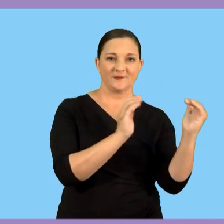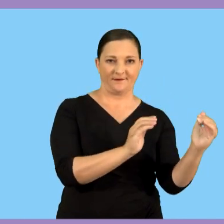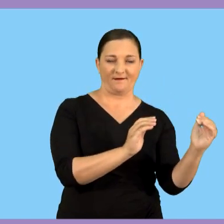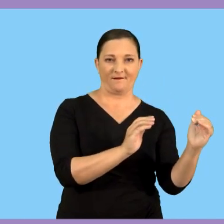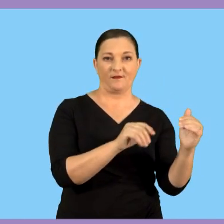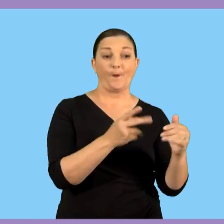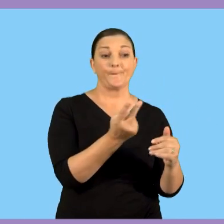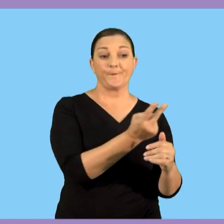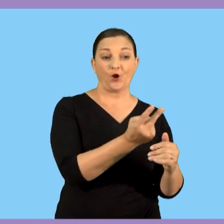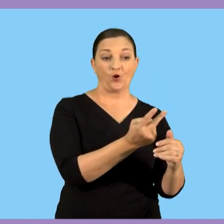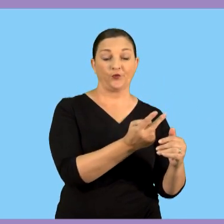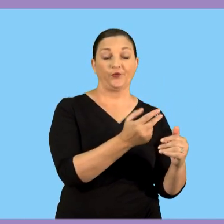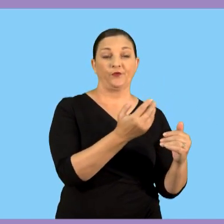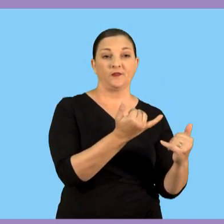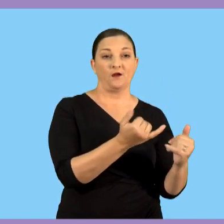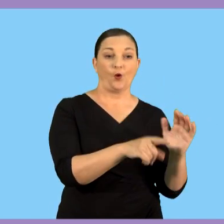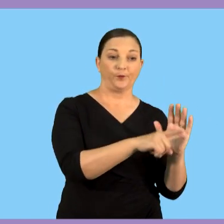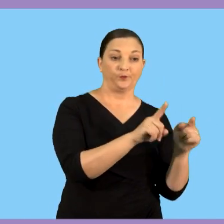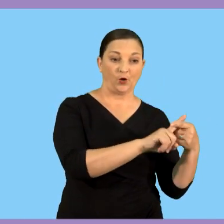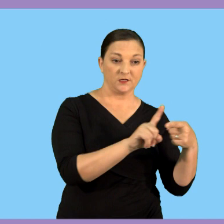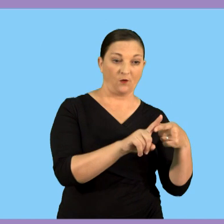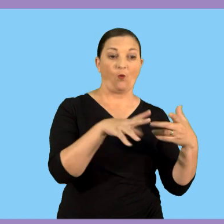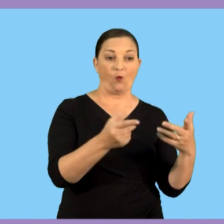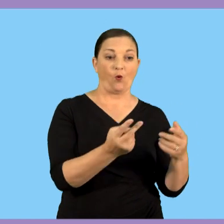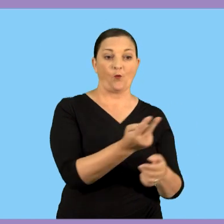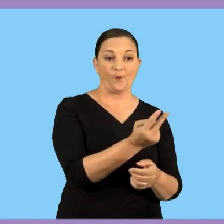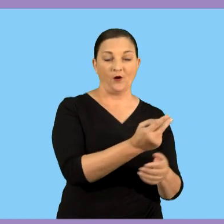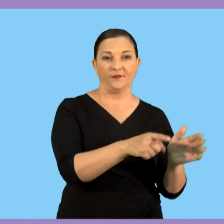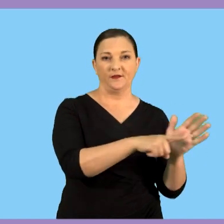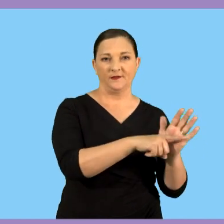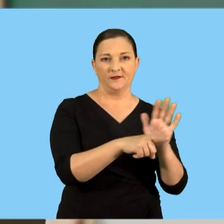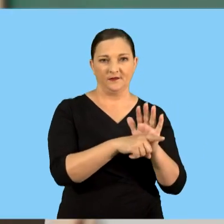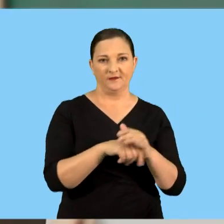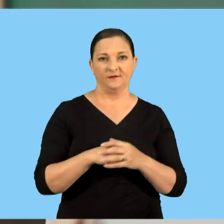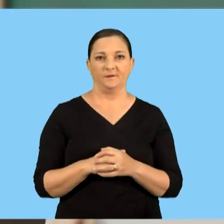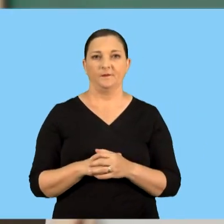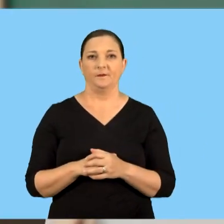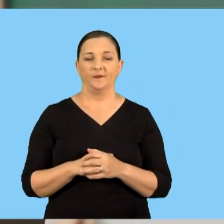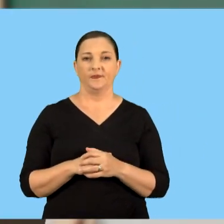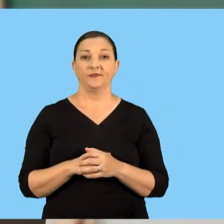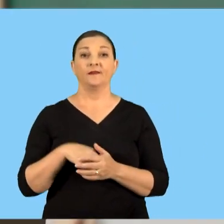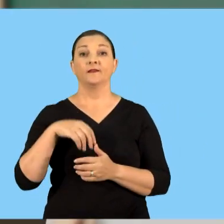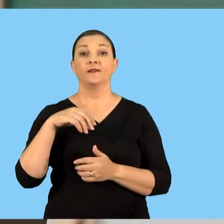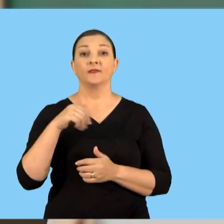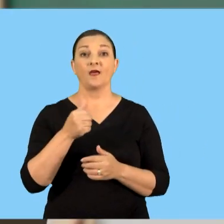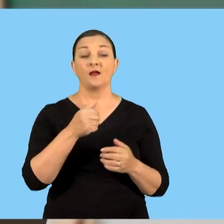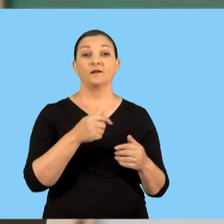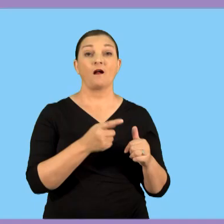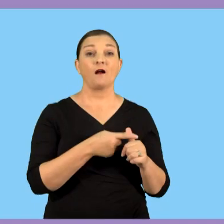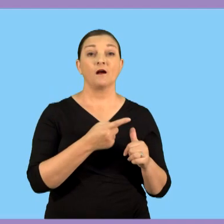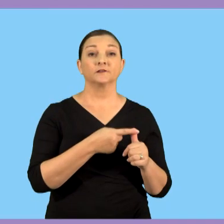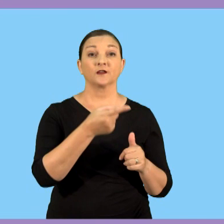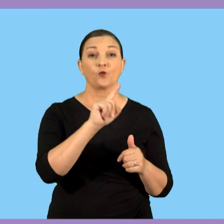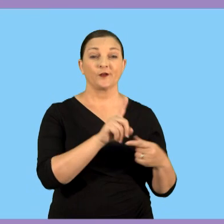positive or they are both negative. So when we are multiplying or we are dividing numbers that are both positive or both negative, then